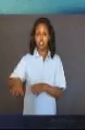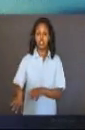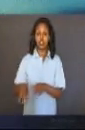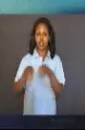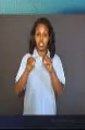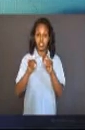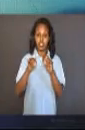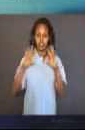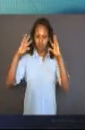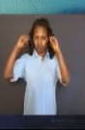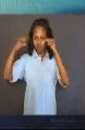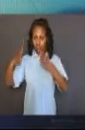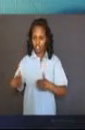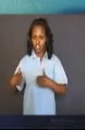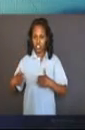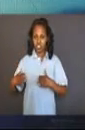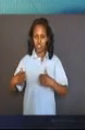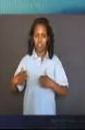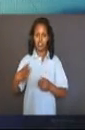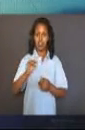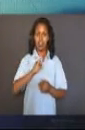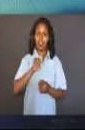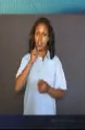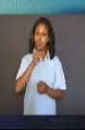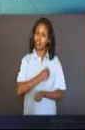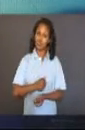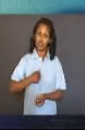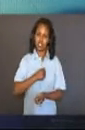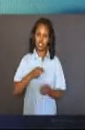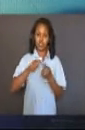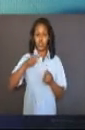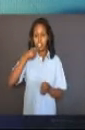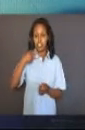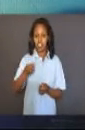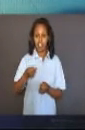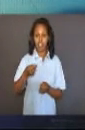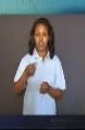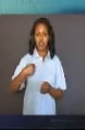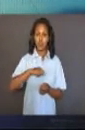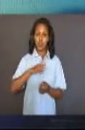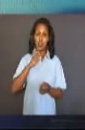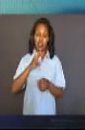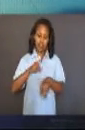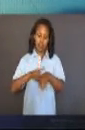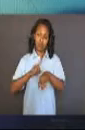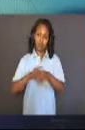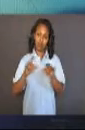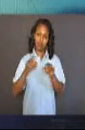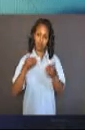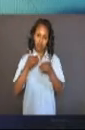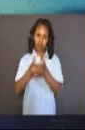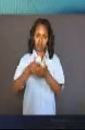Students, teacher, I am sorry to say that we are out of time